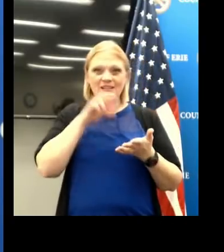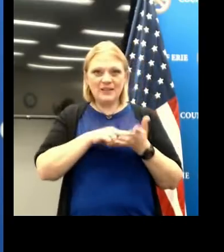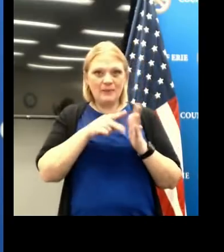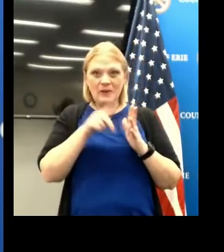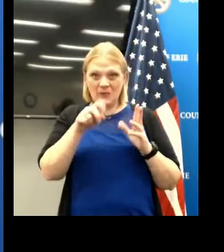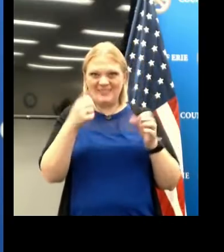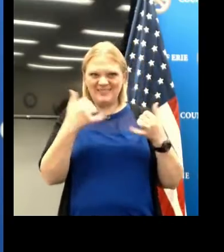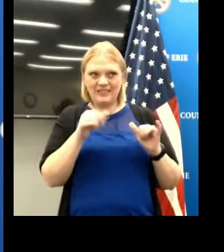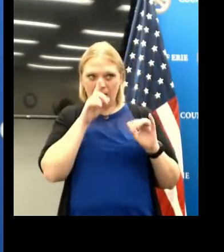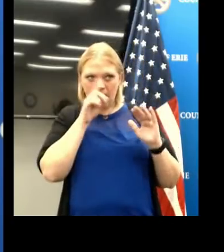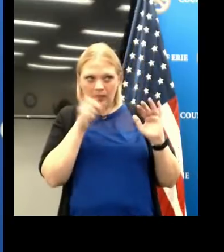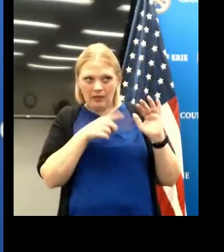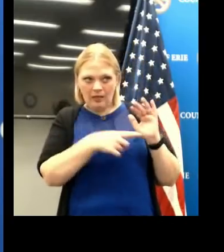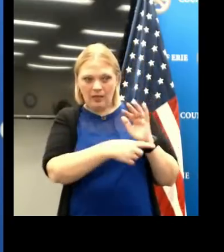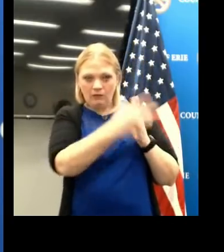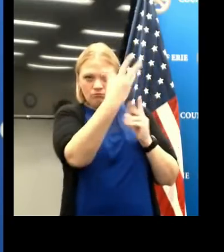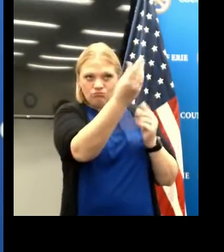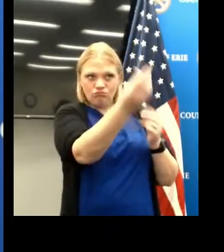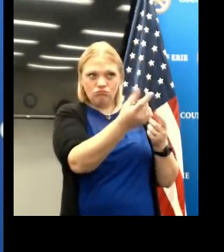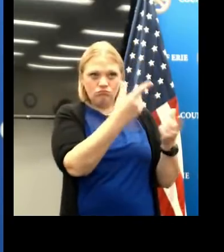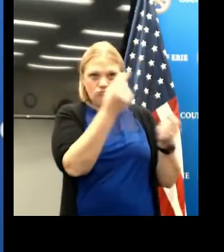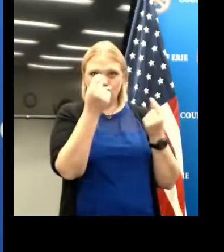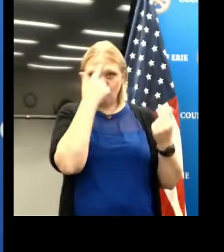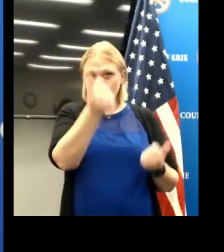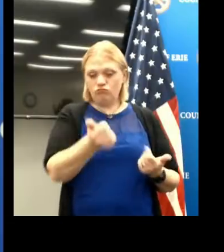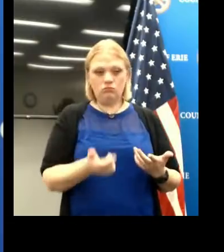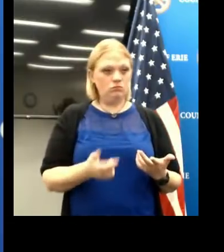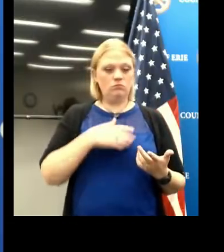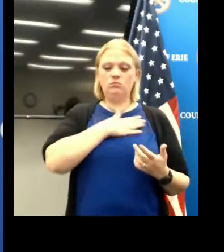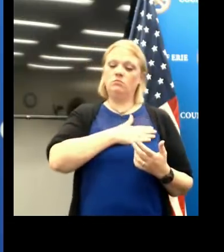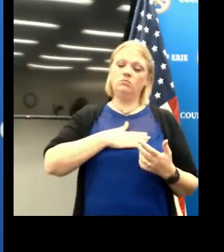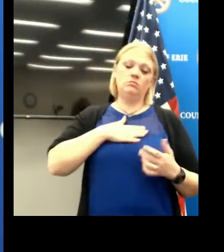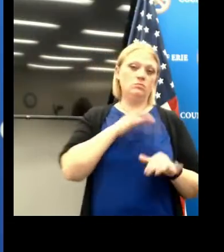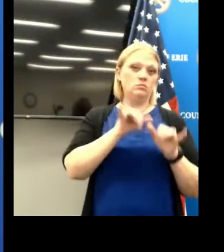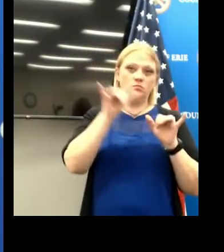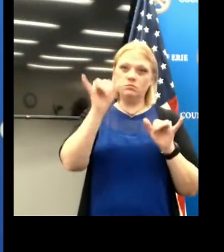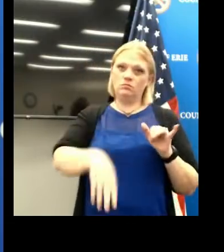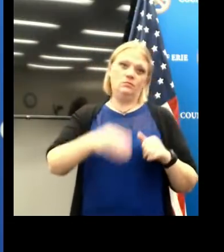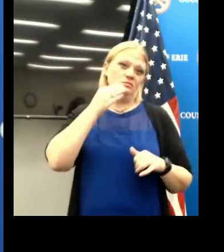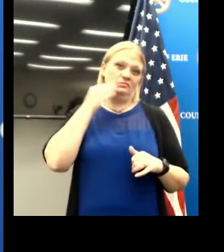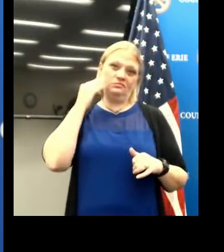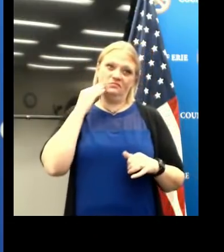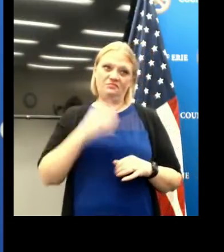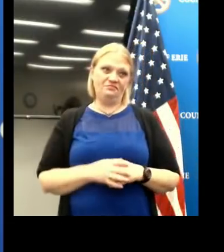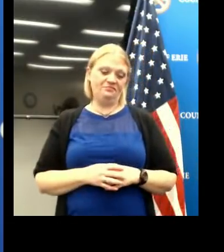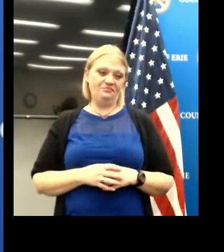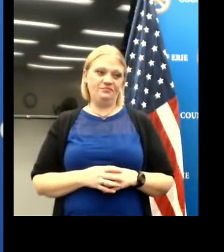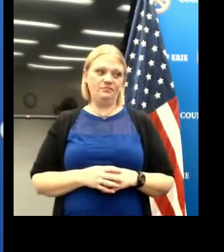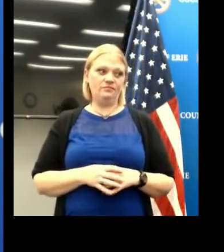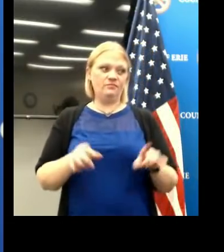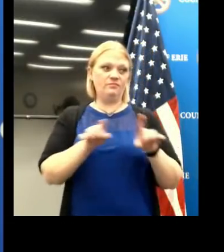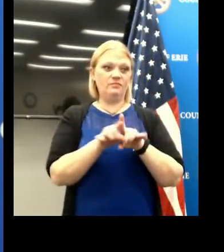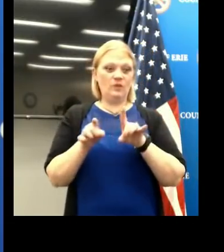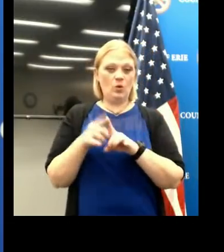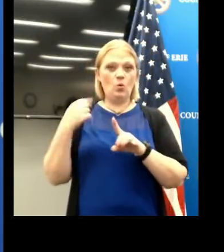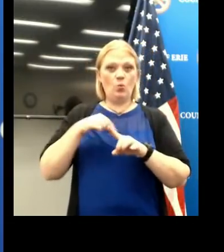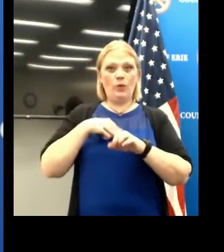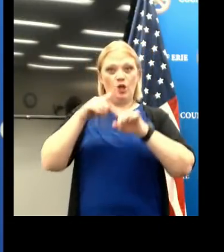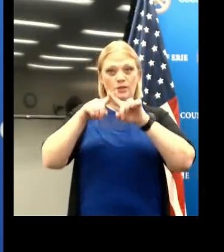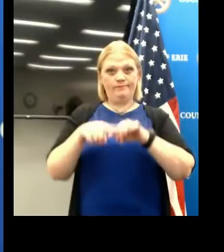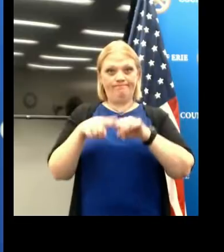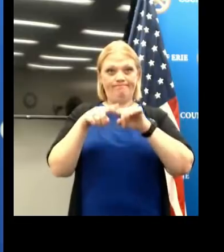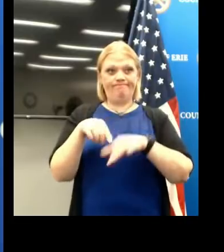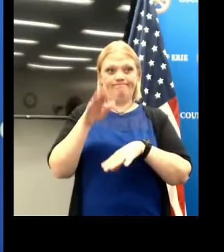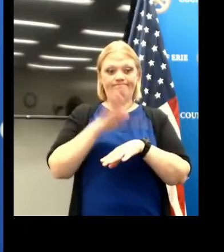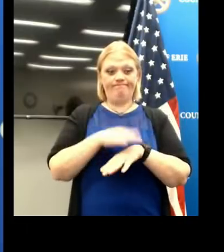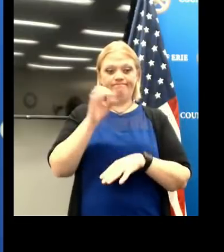can go outside and do whatever you want. Yeah, please stay at home. And then also, we're relying on our